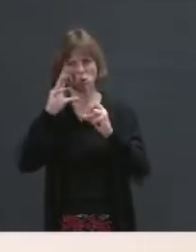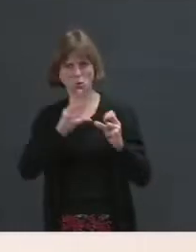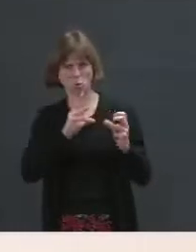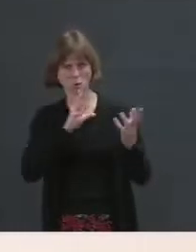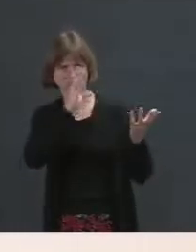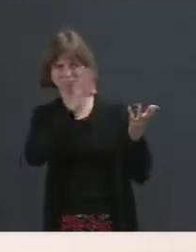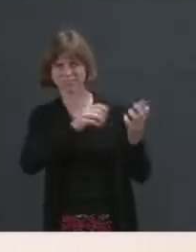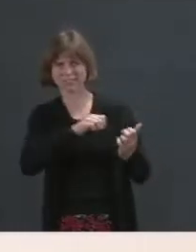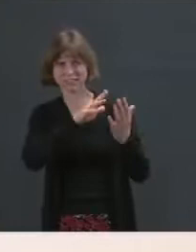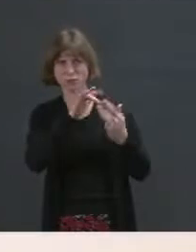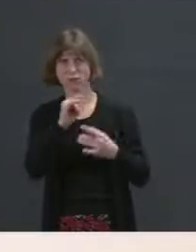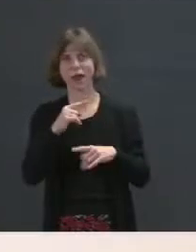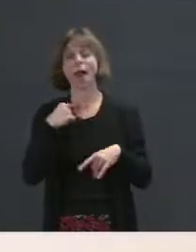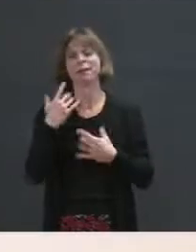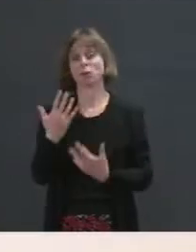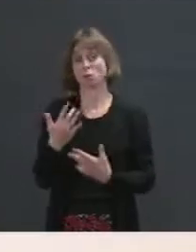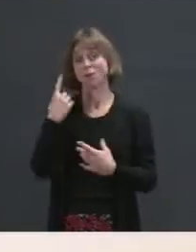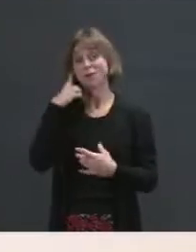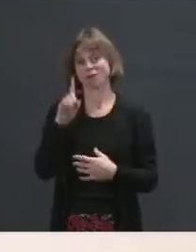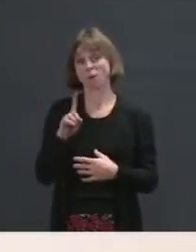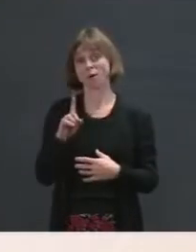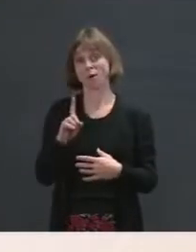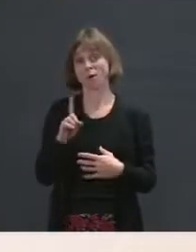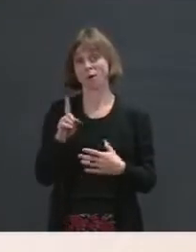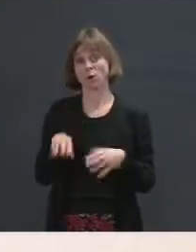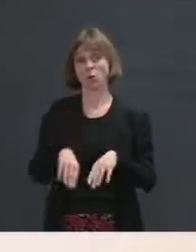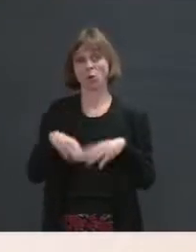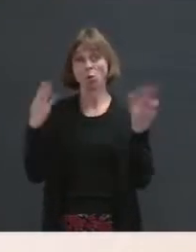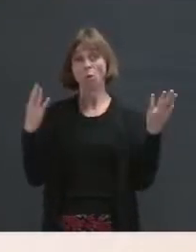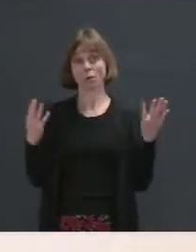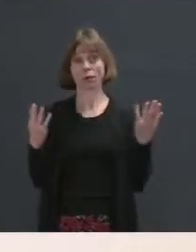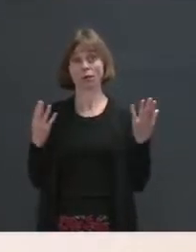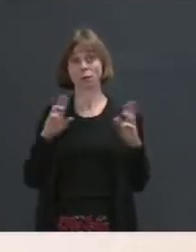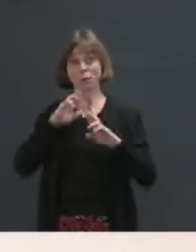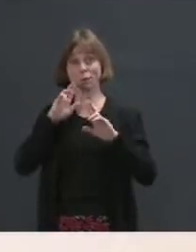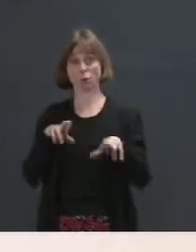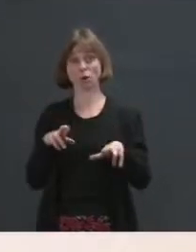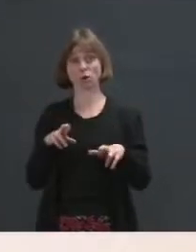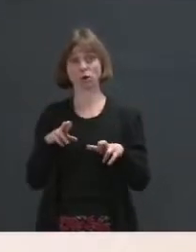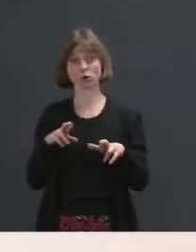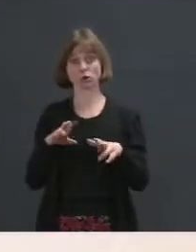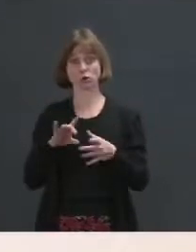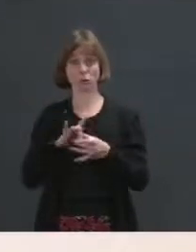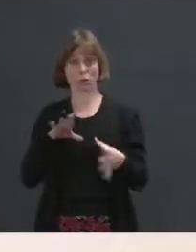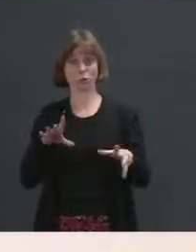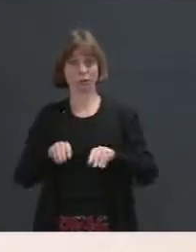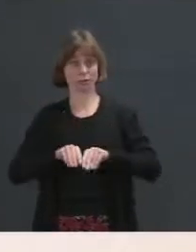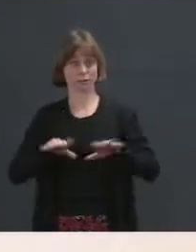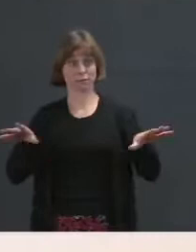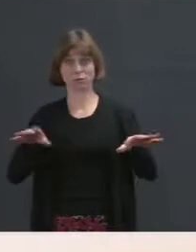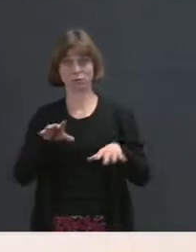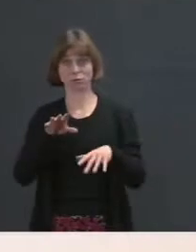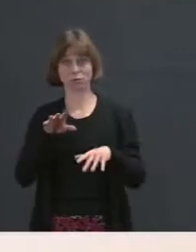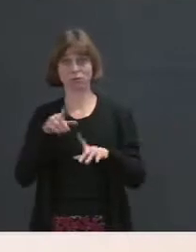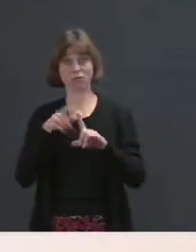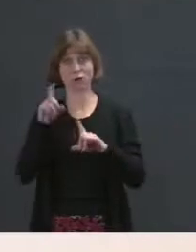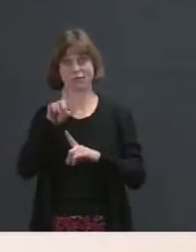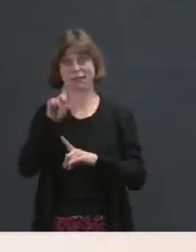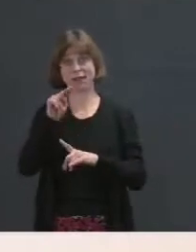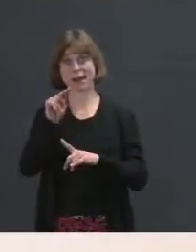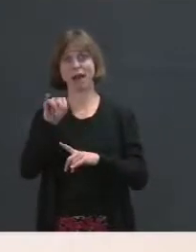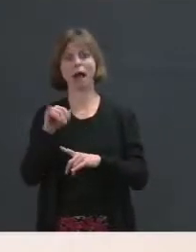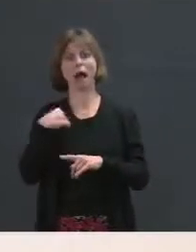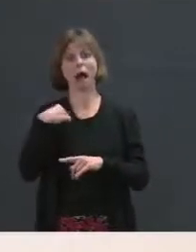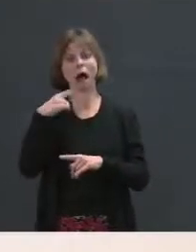the unclassified report to be released, which will be released through the DNI. And while I don't have an update on that, I expect that will be